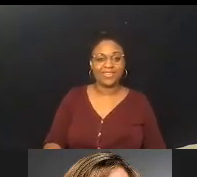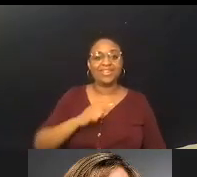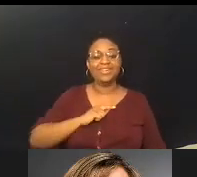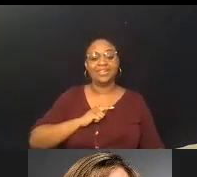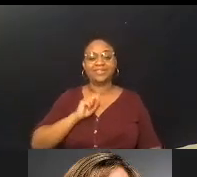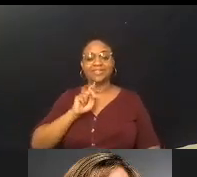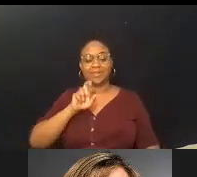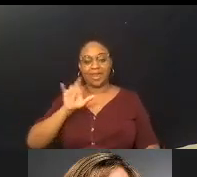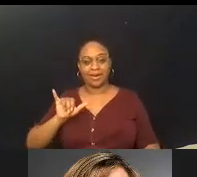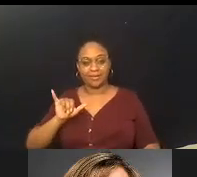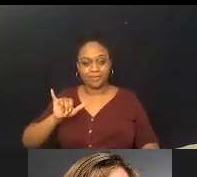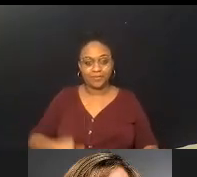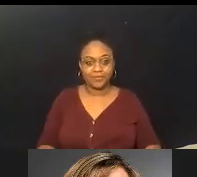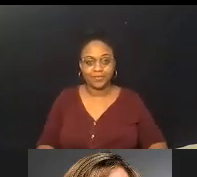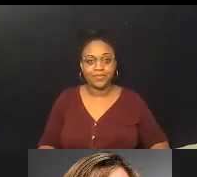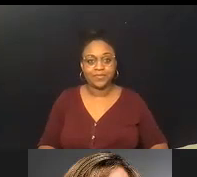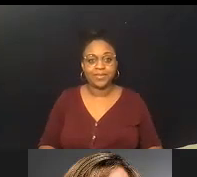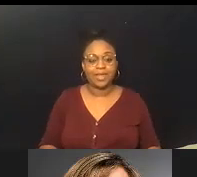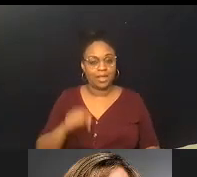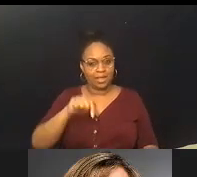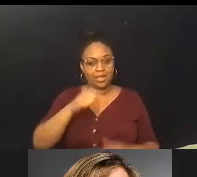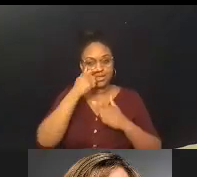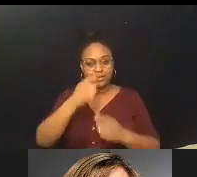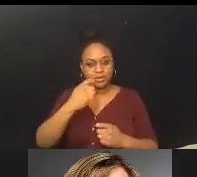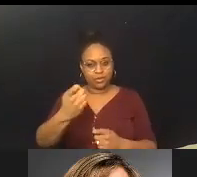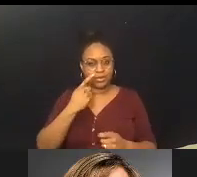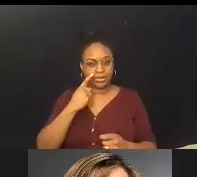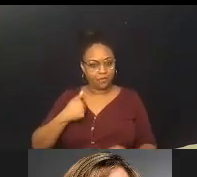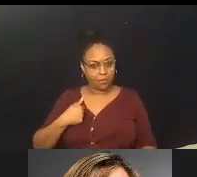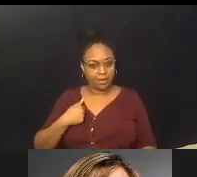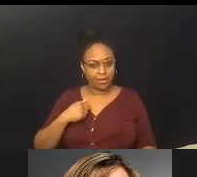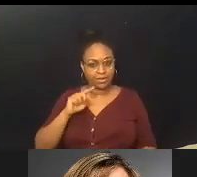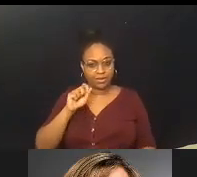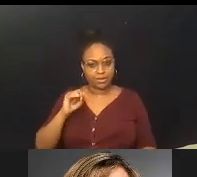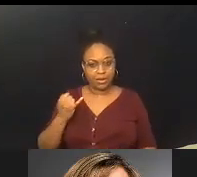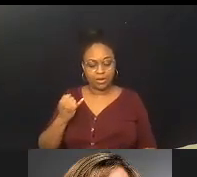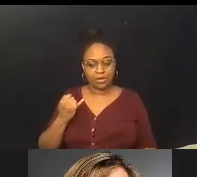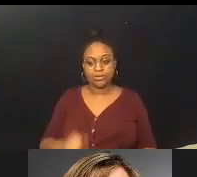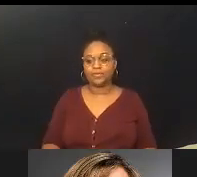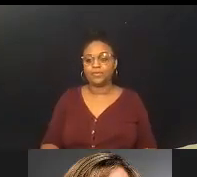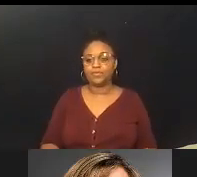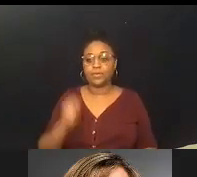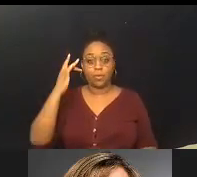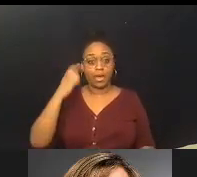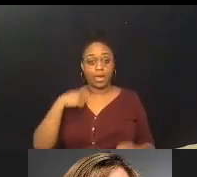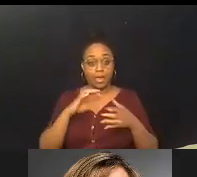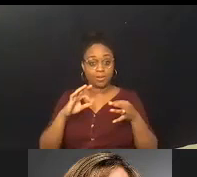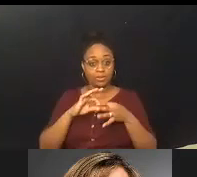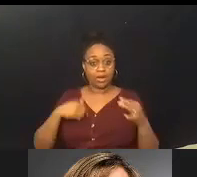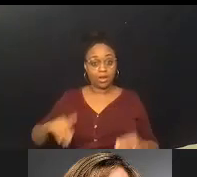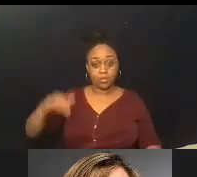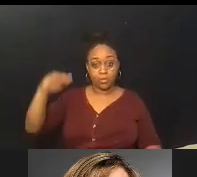I'll go. This was an interesting question for me, Taj. I think because I mentioned that I grew up in the South,